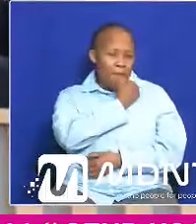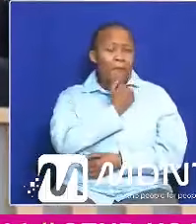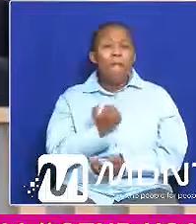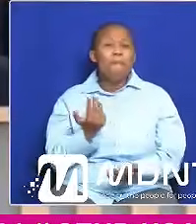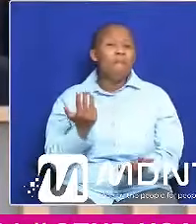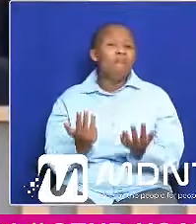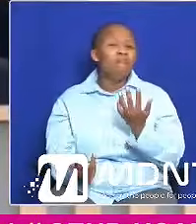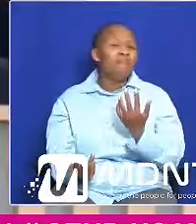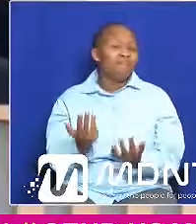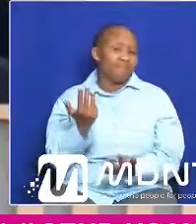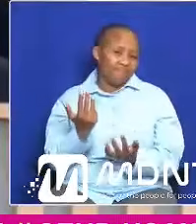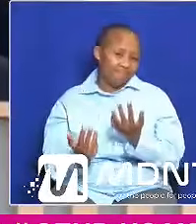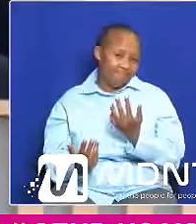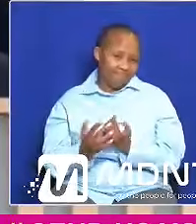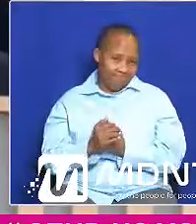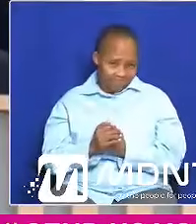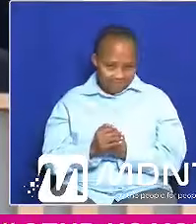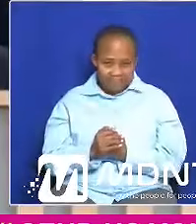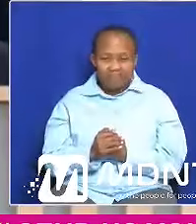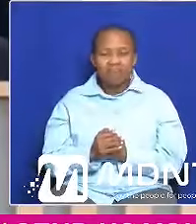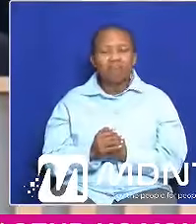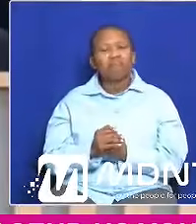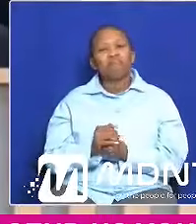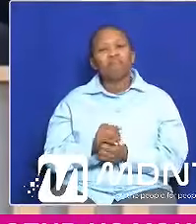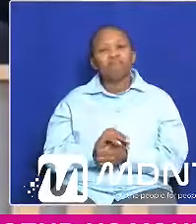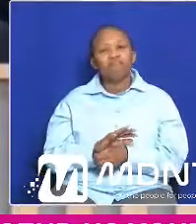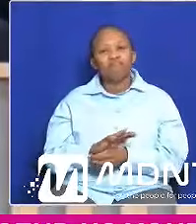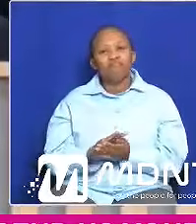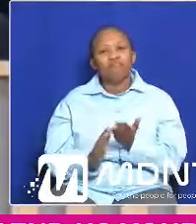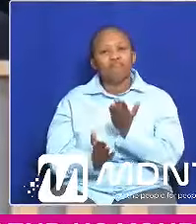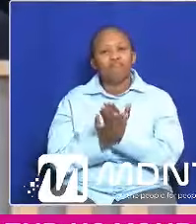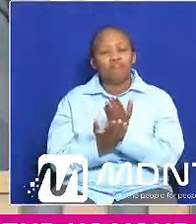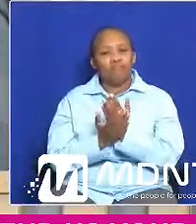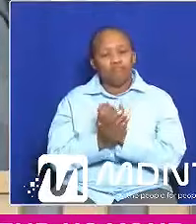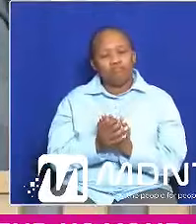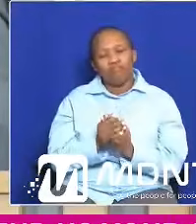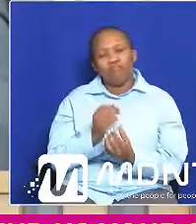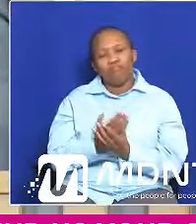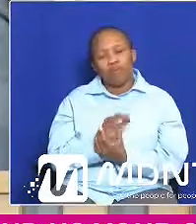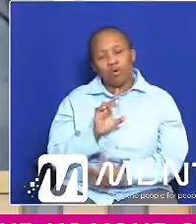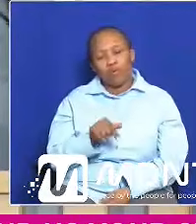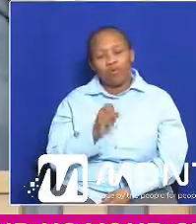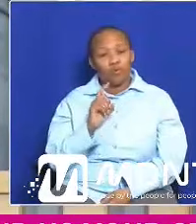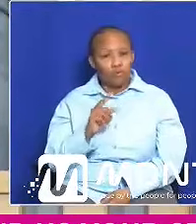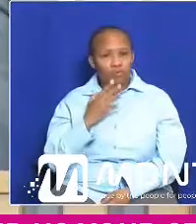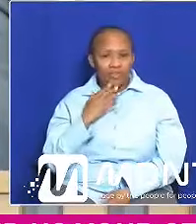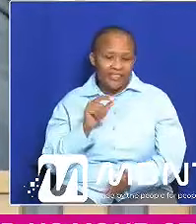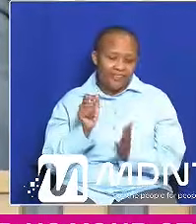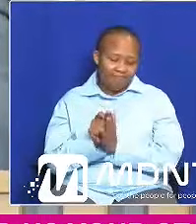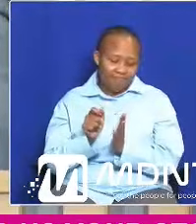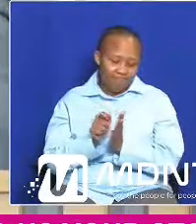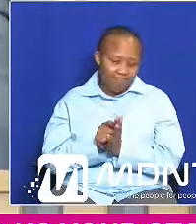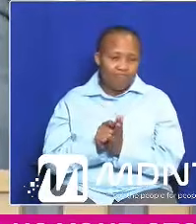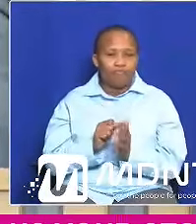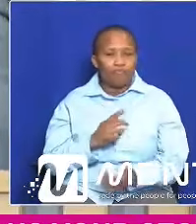the index of file 1.1, please make a note that there are documents